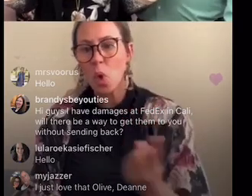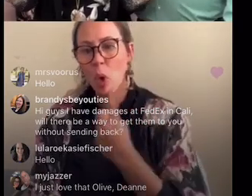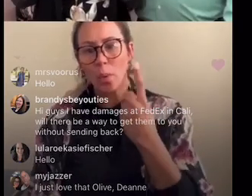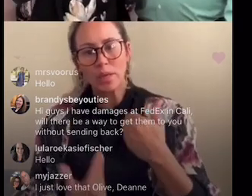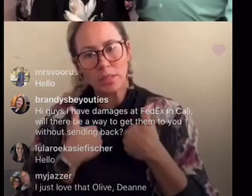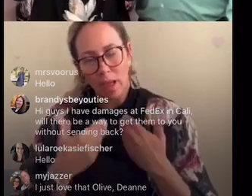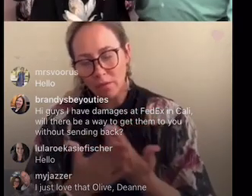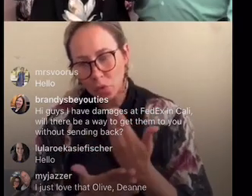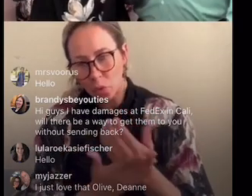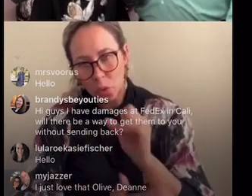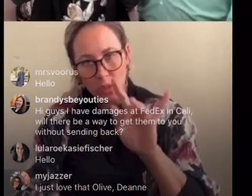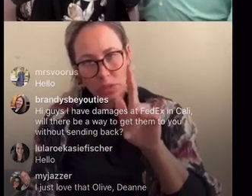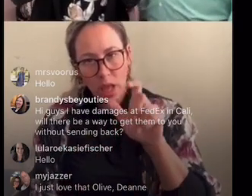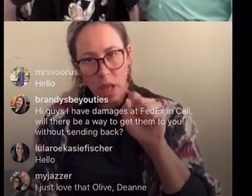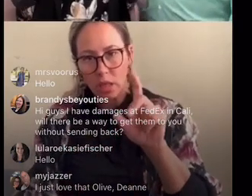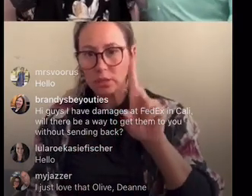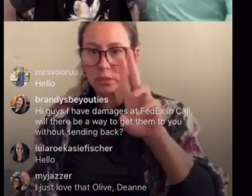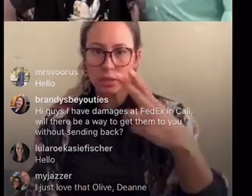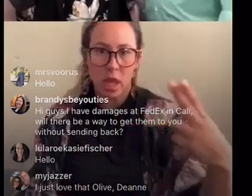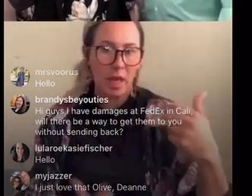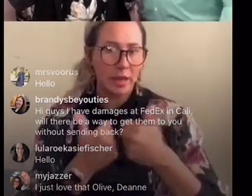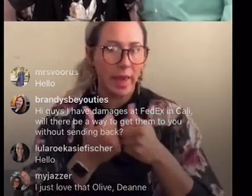Duh. You know, game changer.